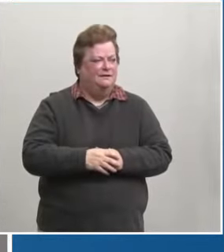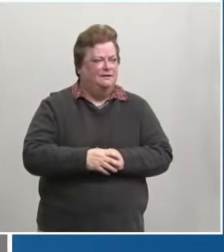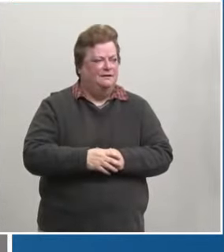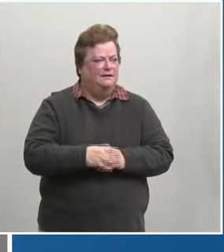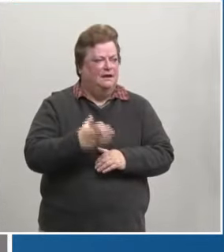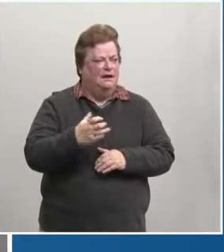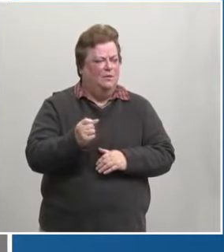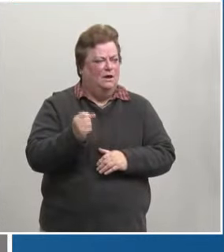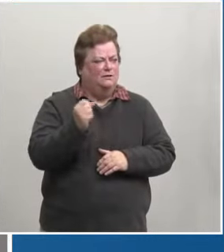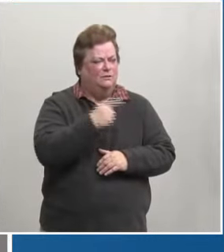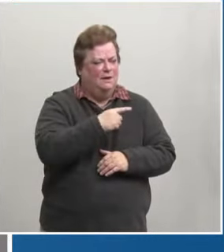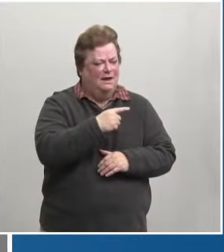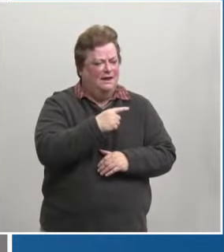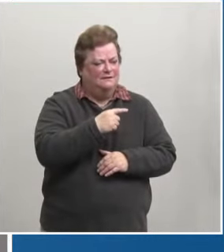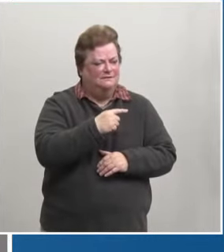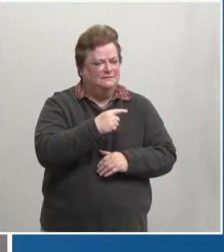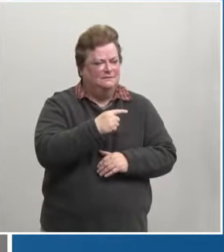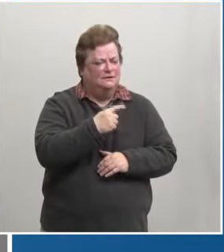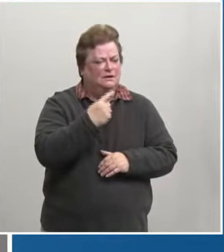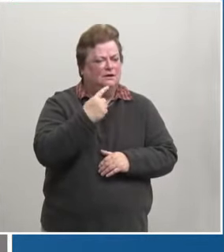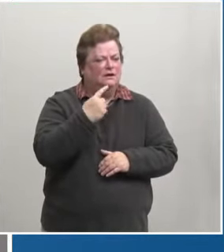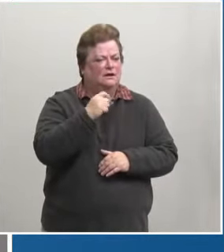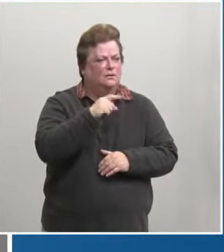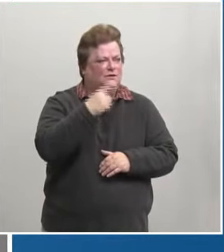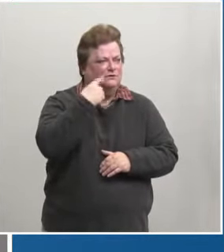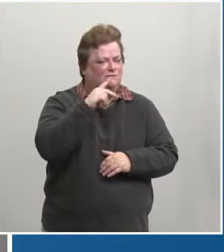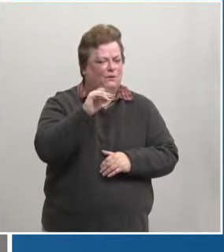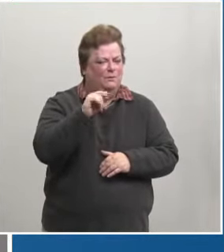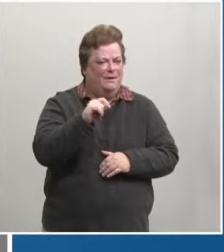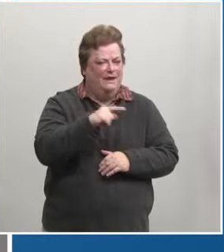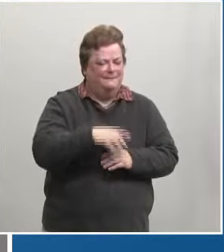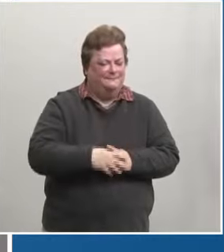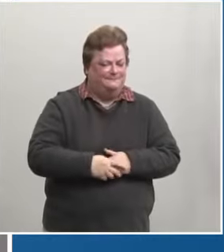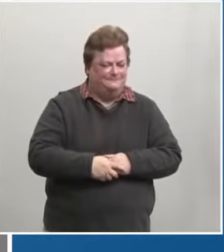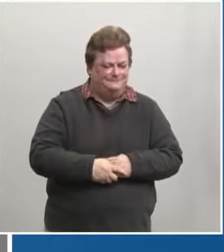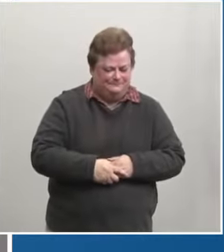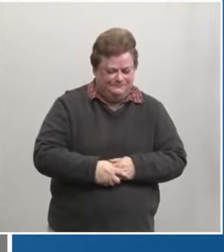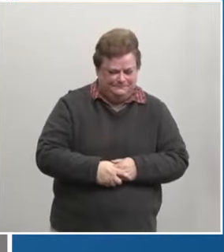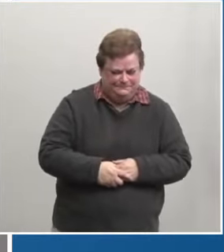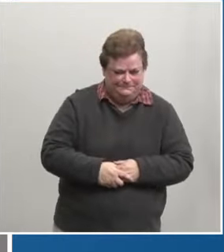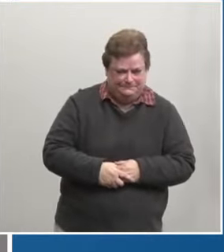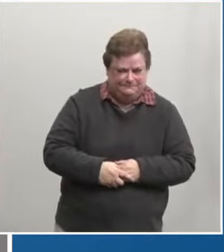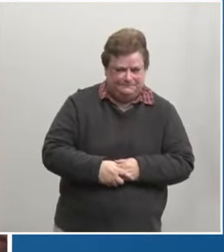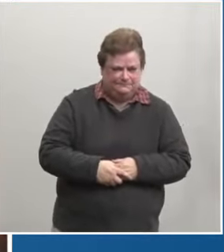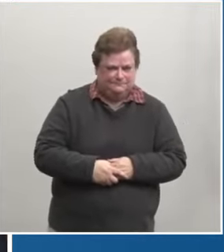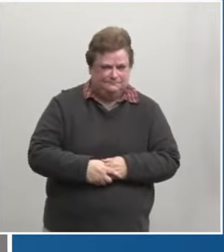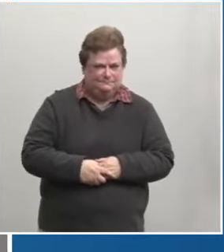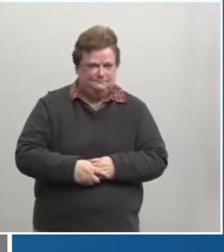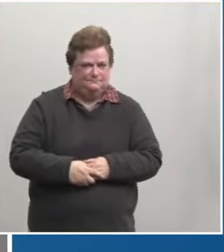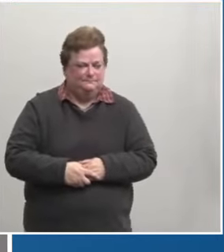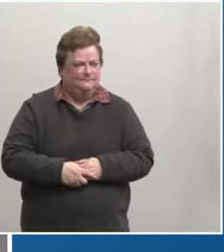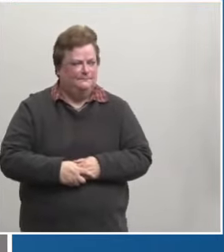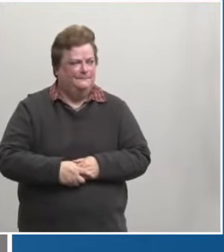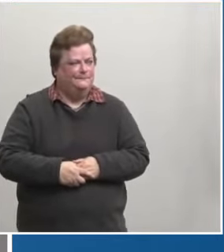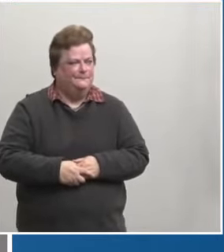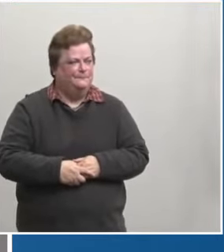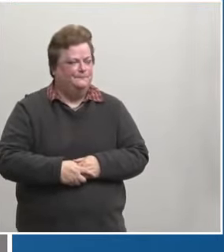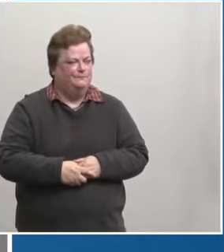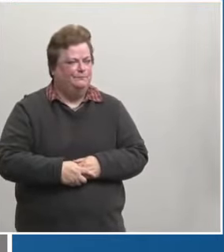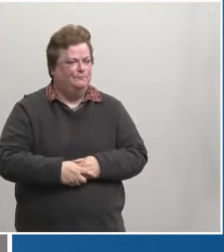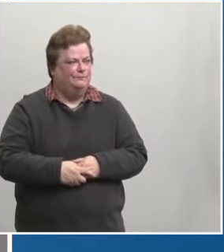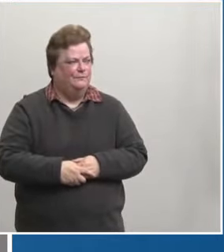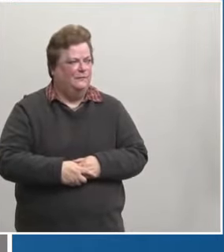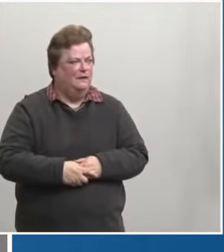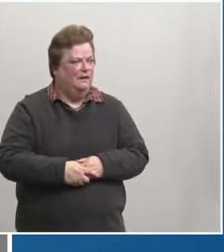another question for Pat Lopez. You bet. She'll be right back, Jackie. Okay, thank you.